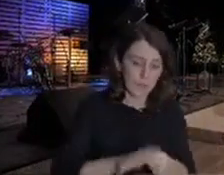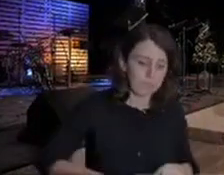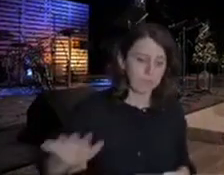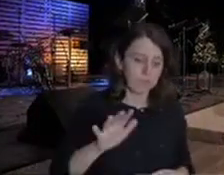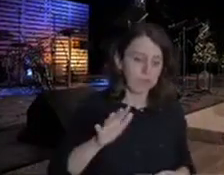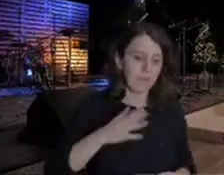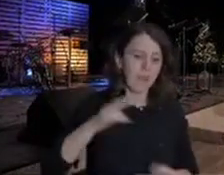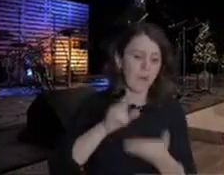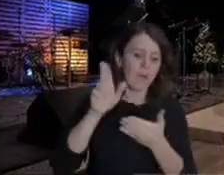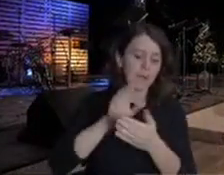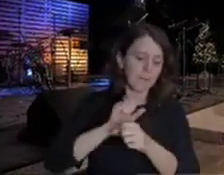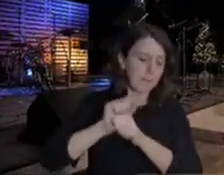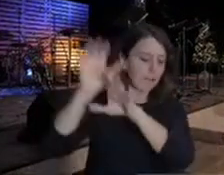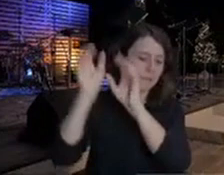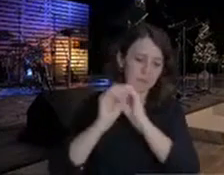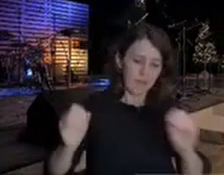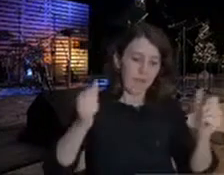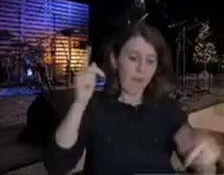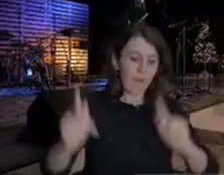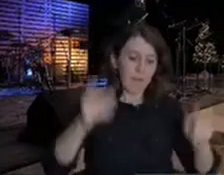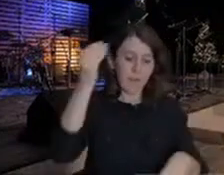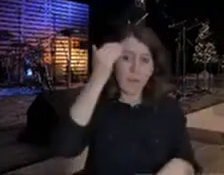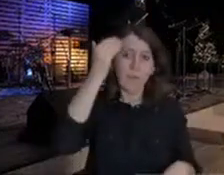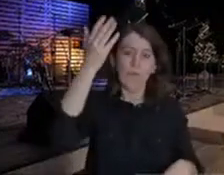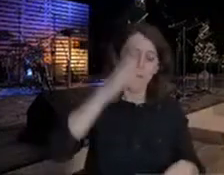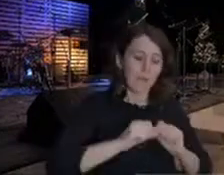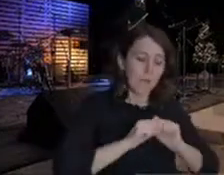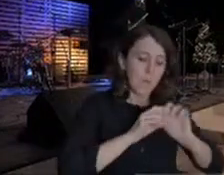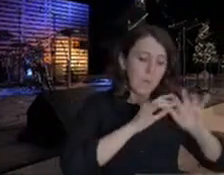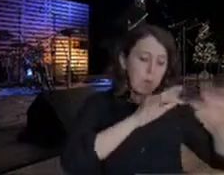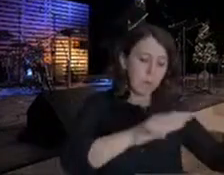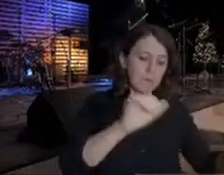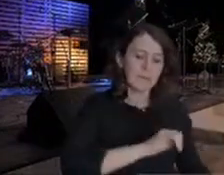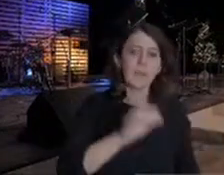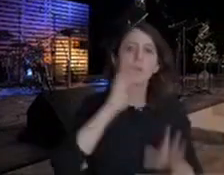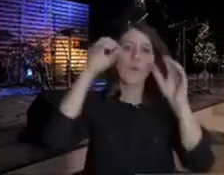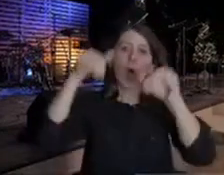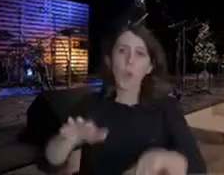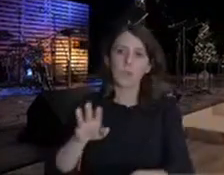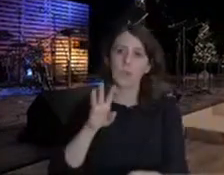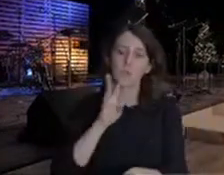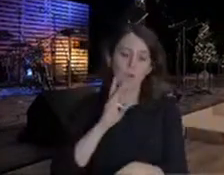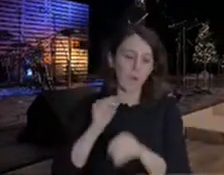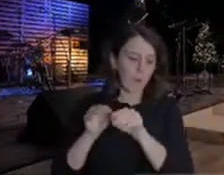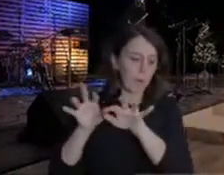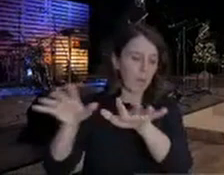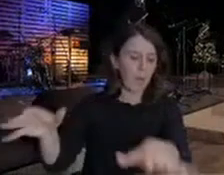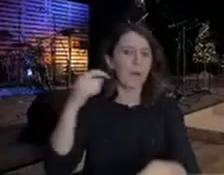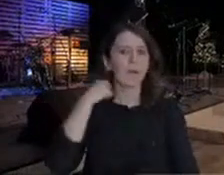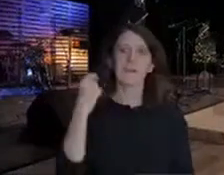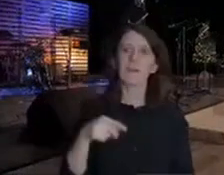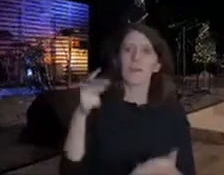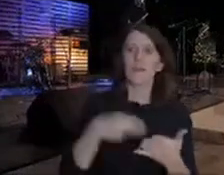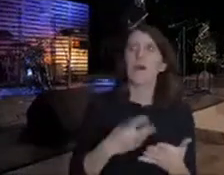doesn't that make you just long for the coming of the Messiah? Come on, Jesus. Doesn't that make you just long for it? Isaiah, 800 years before the birth of Jesus, said